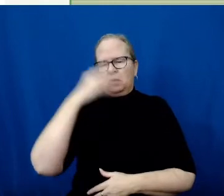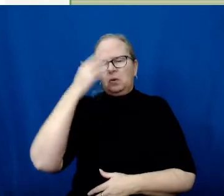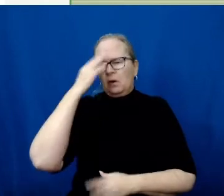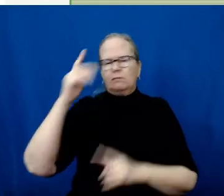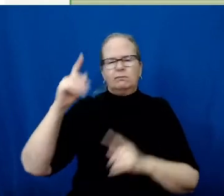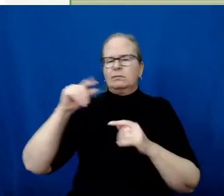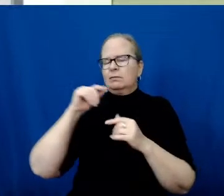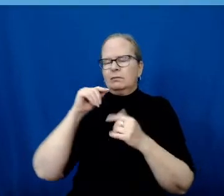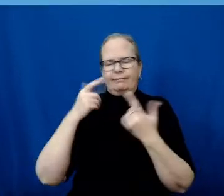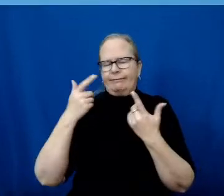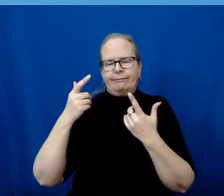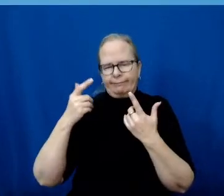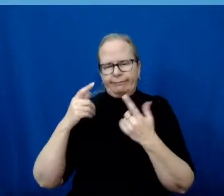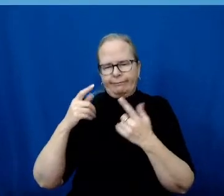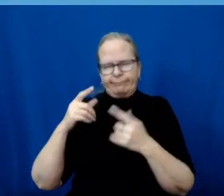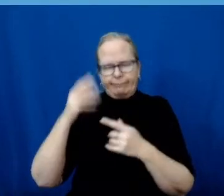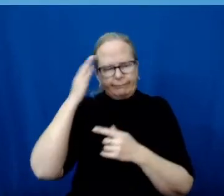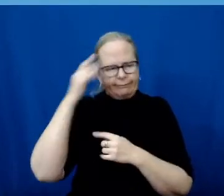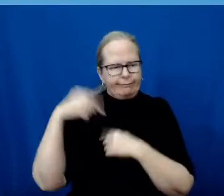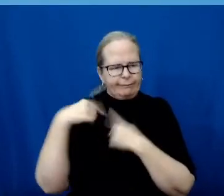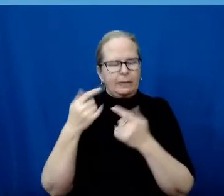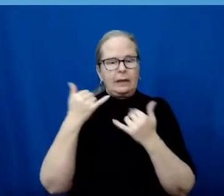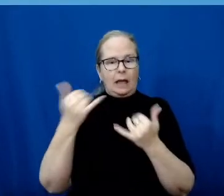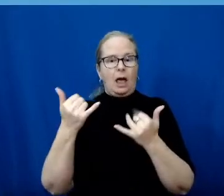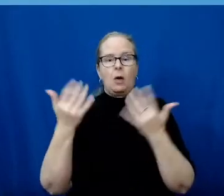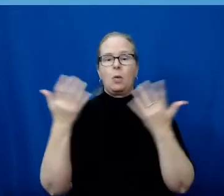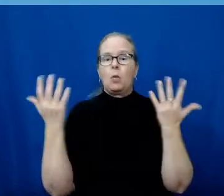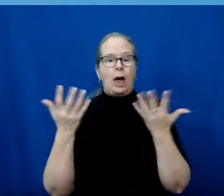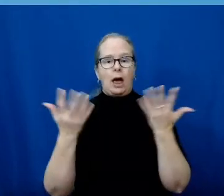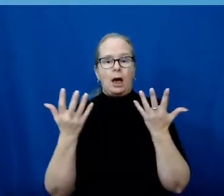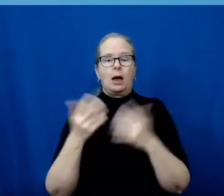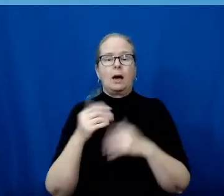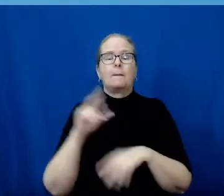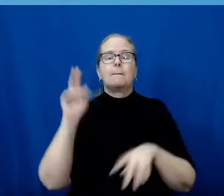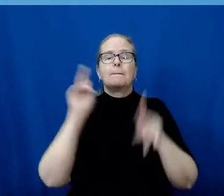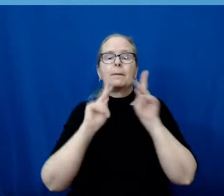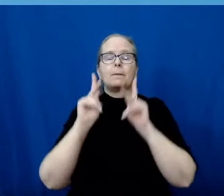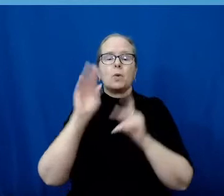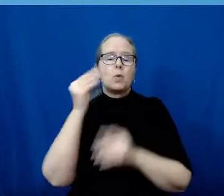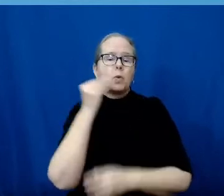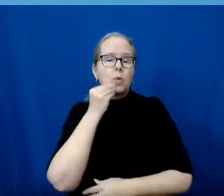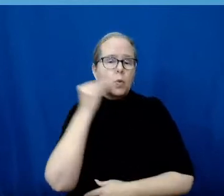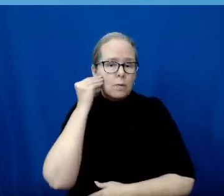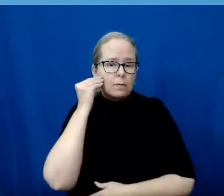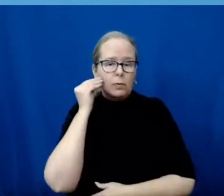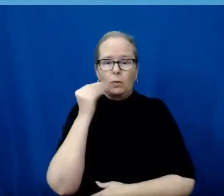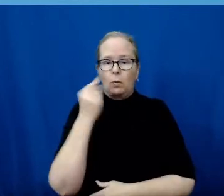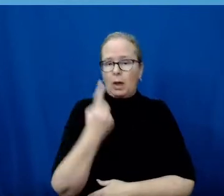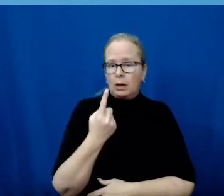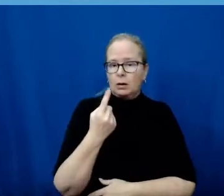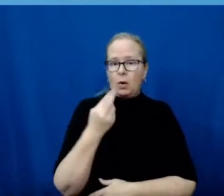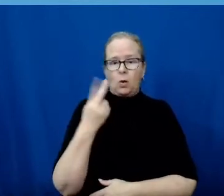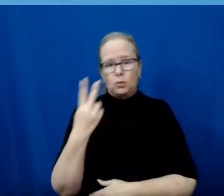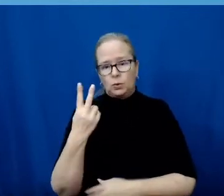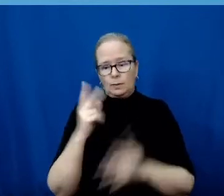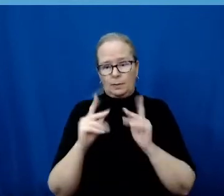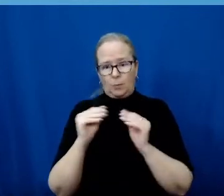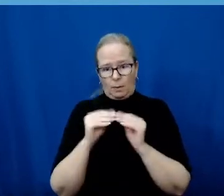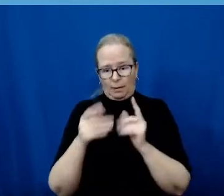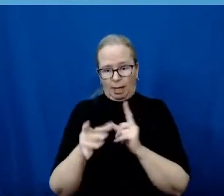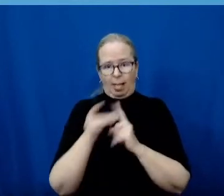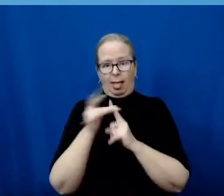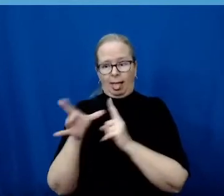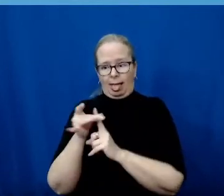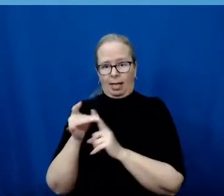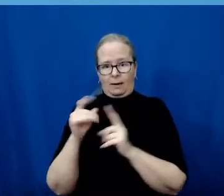with some or one or more people that would be infected, and that there was no solutions coming from any of the health organizations, whether